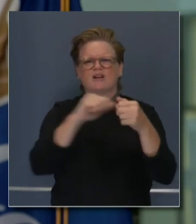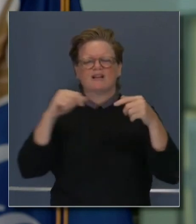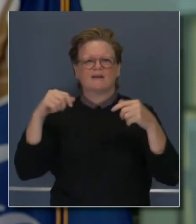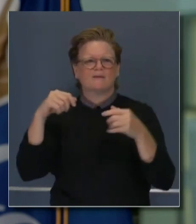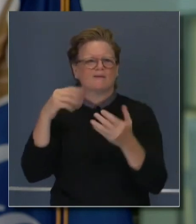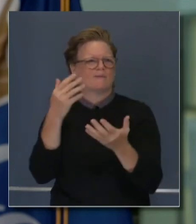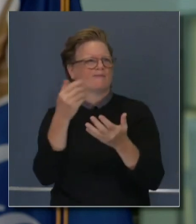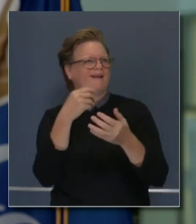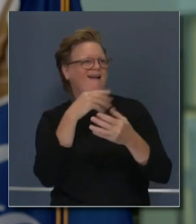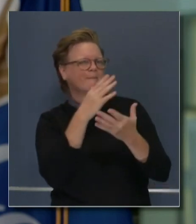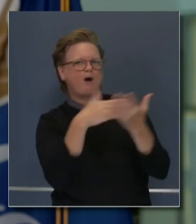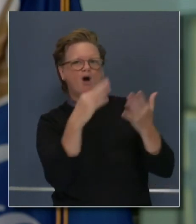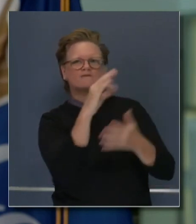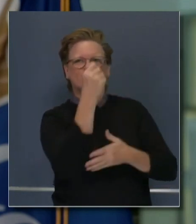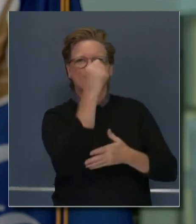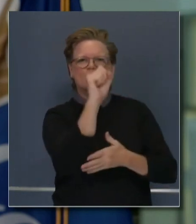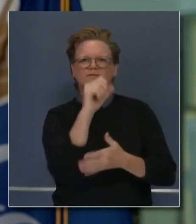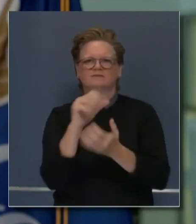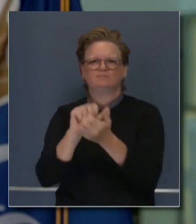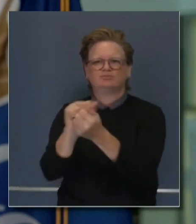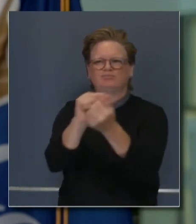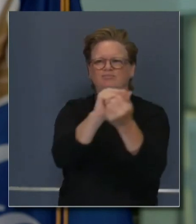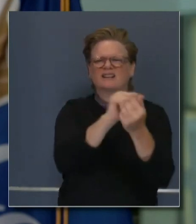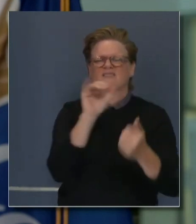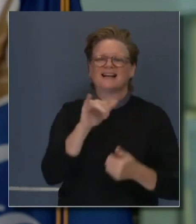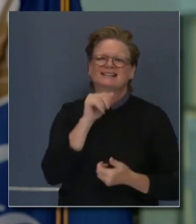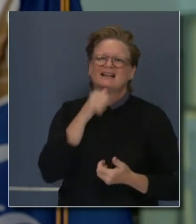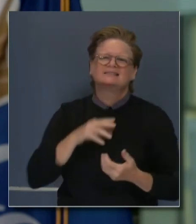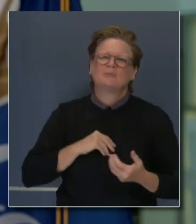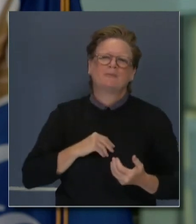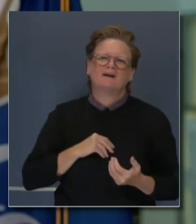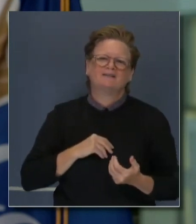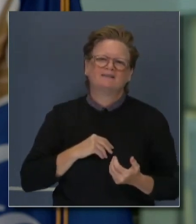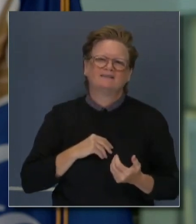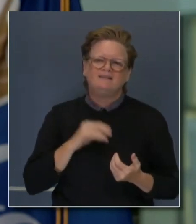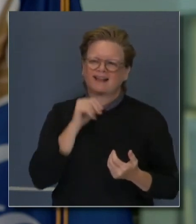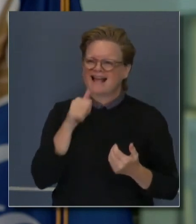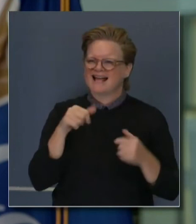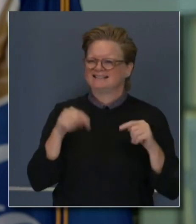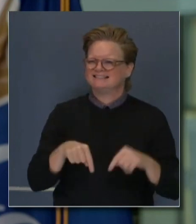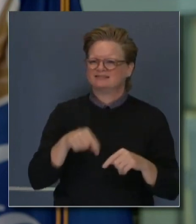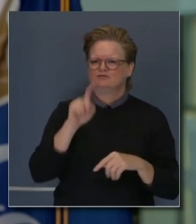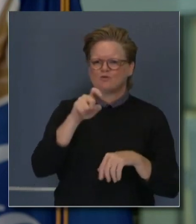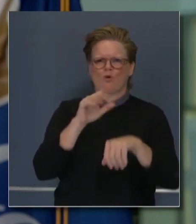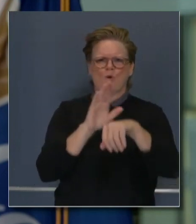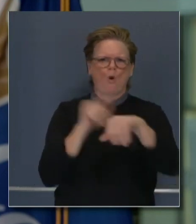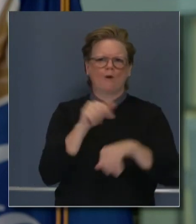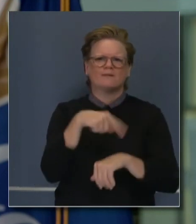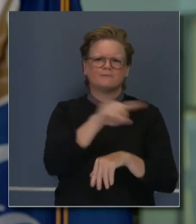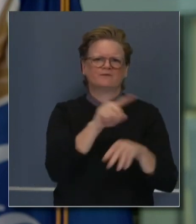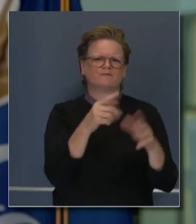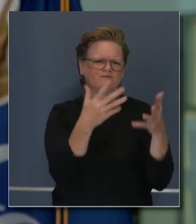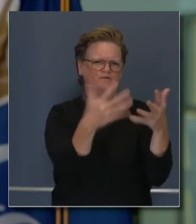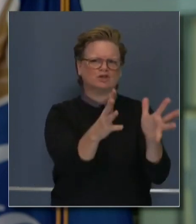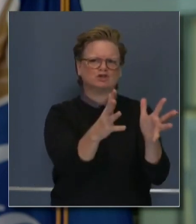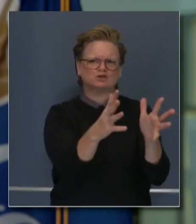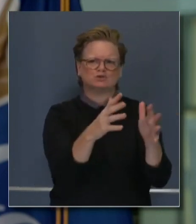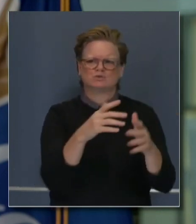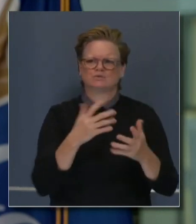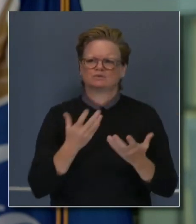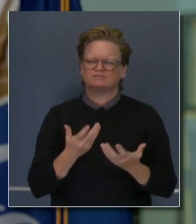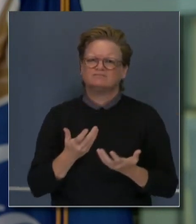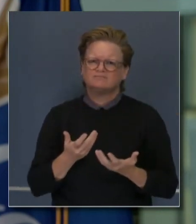that just has no place and always should be called out and condemned. So